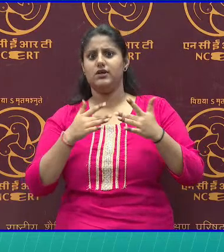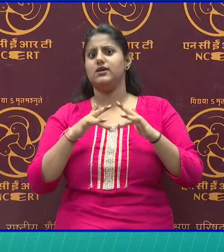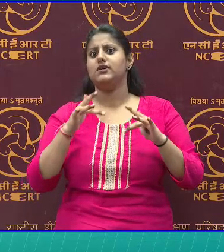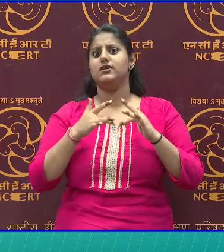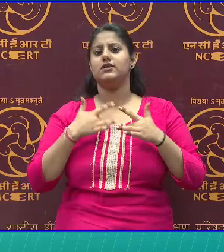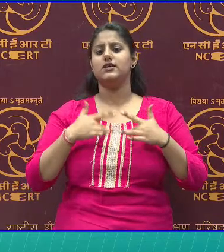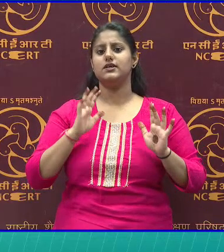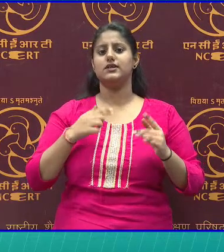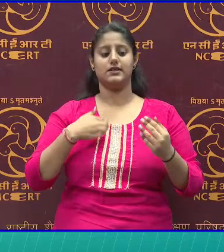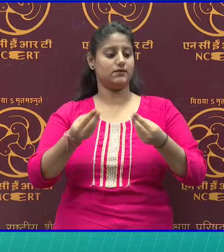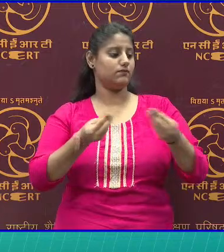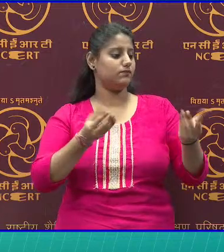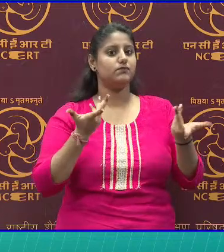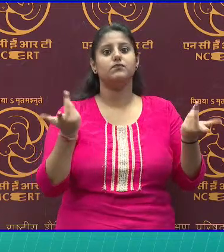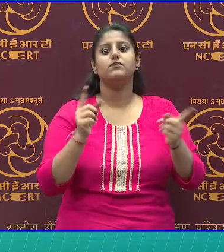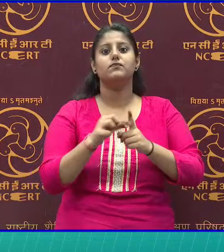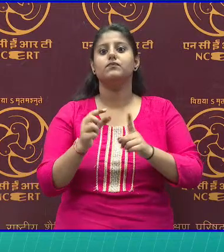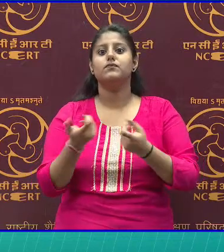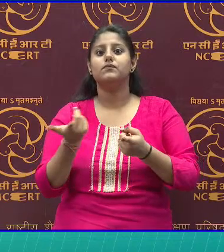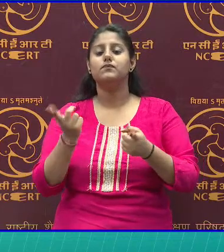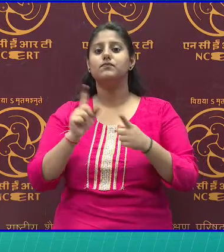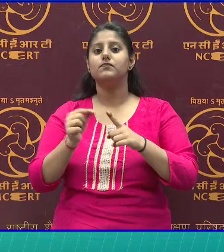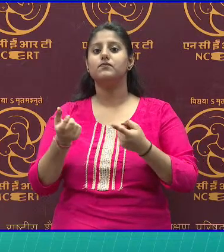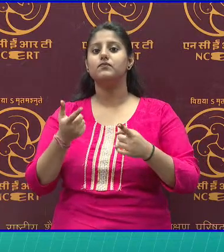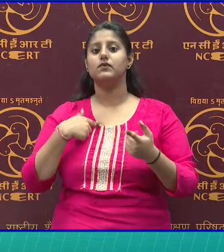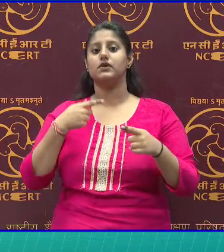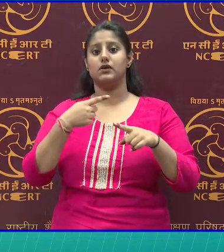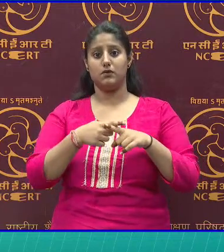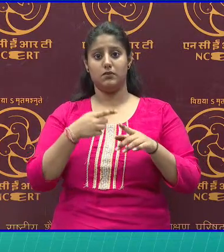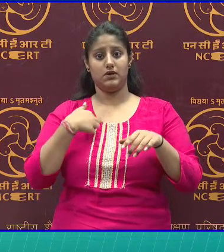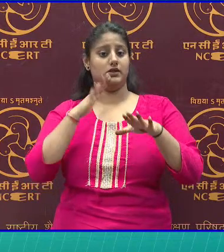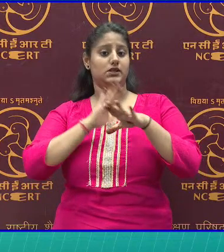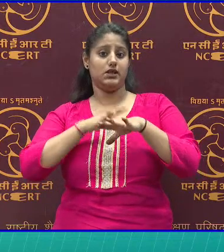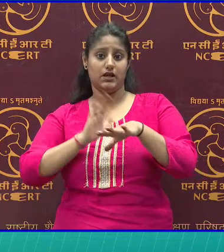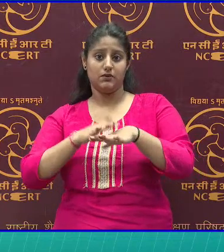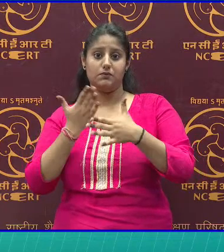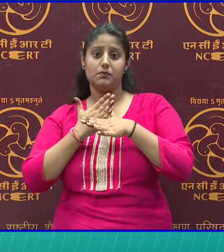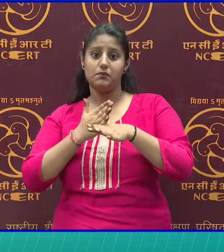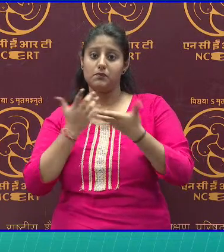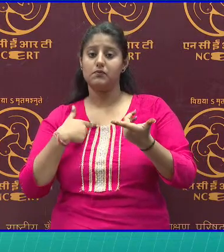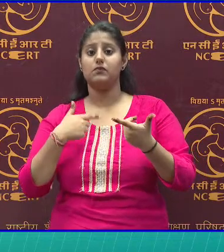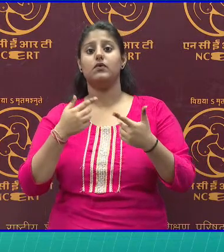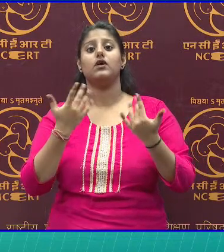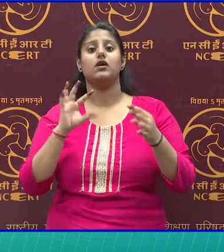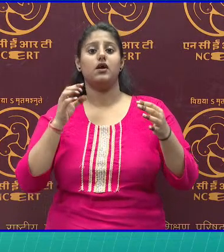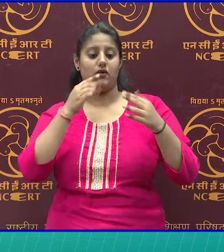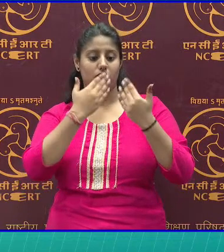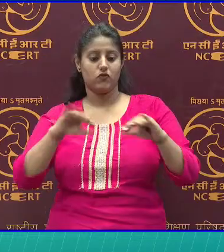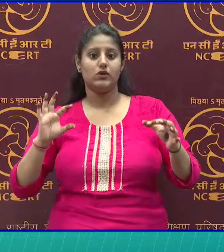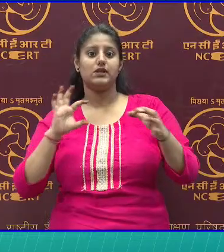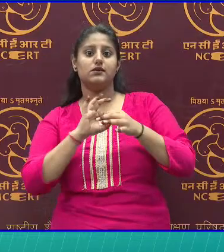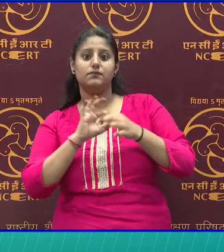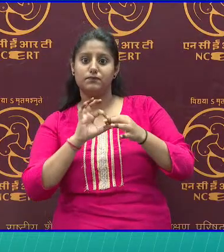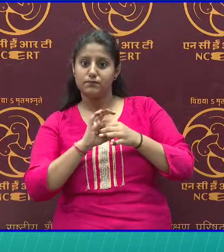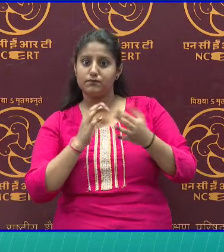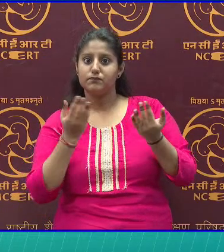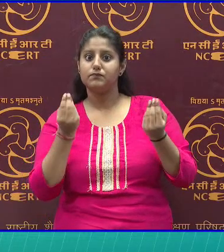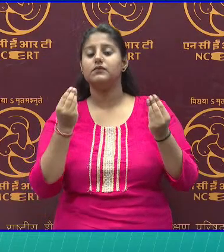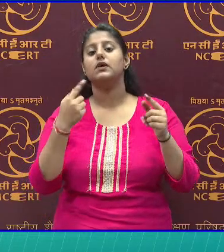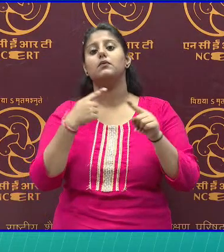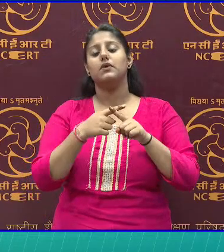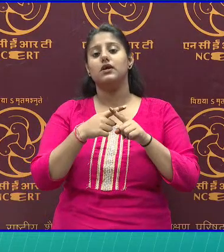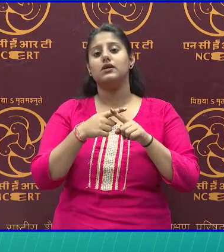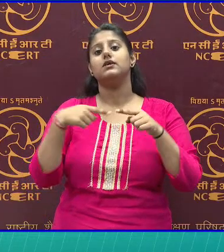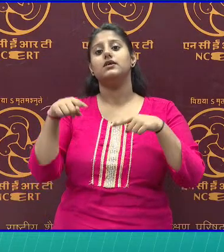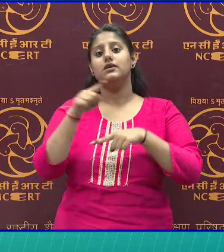the surroundings. Then the process of learning, it could be more experiential, the children can relate it from their context, and it could be more